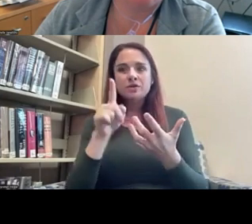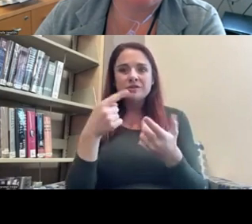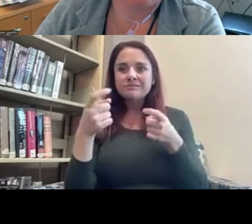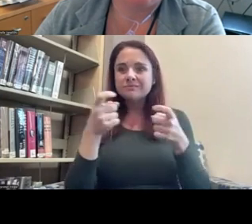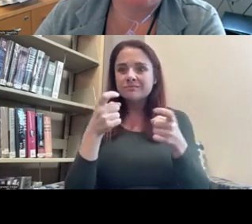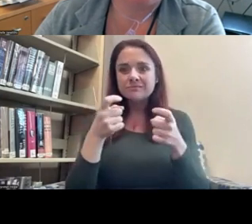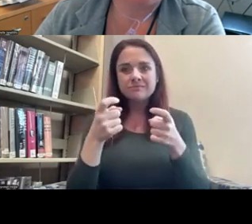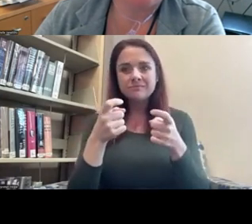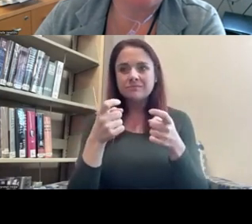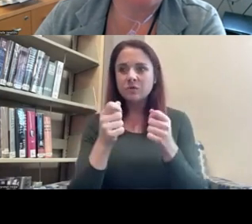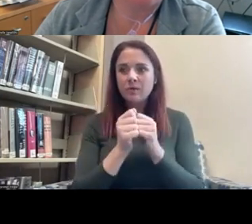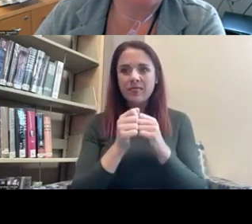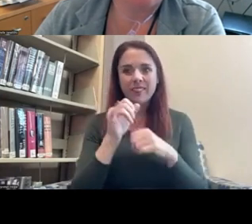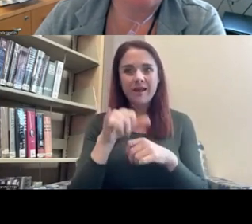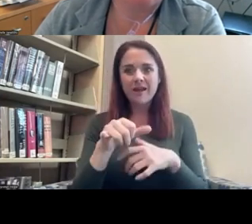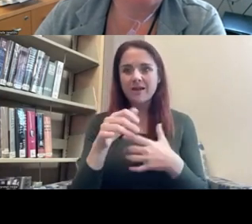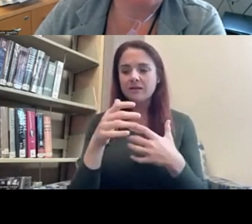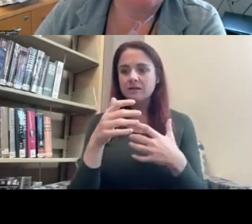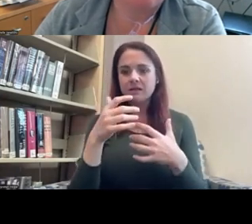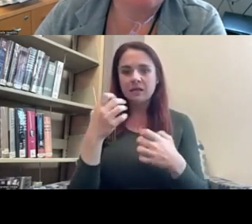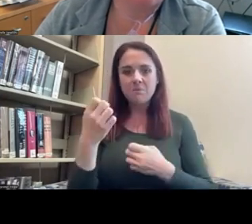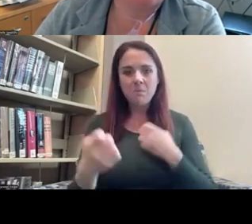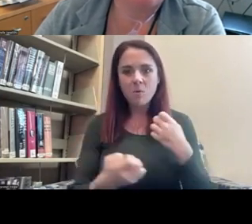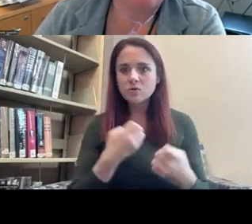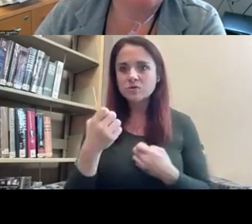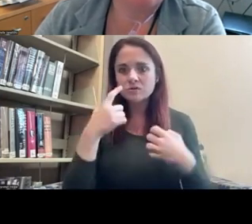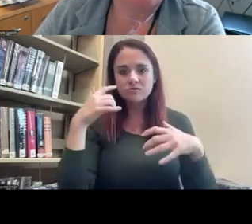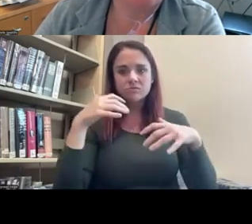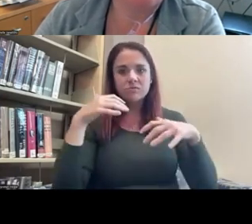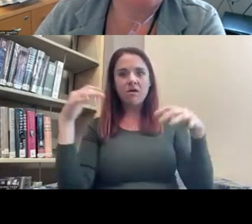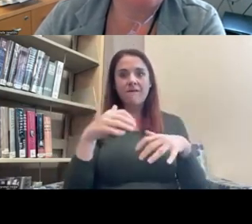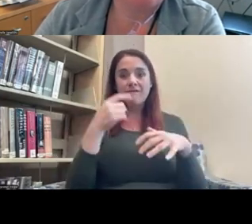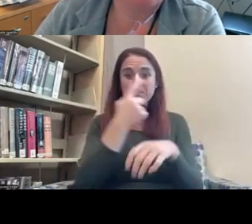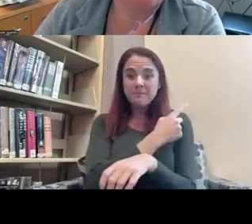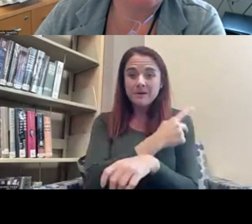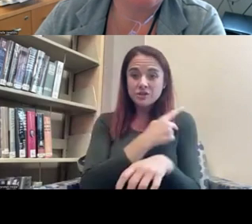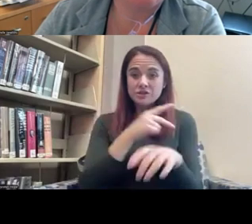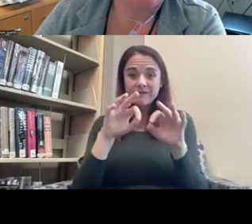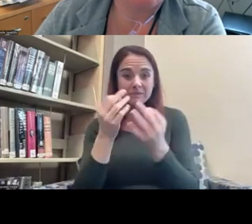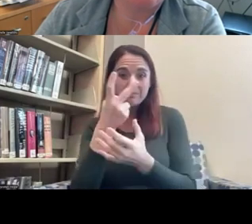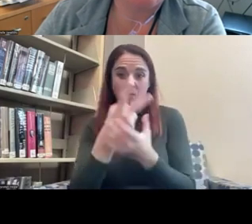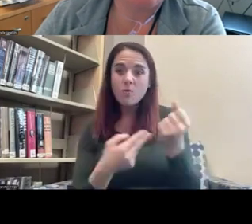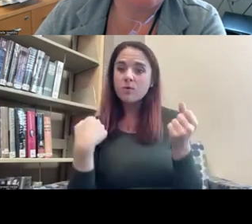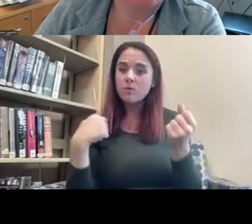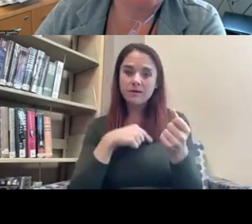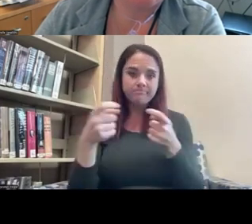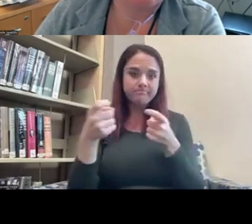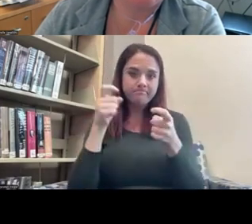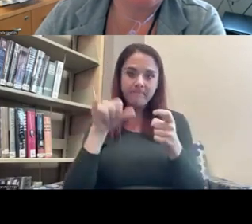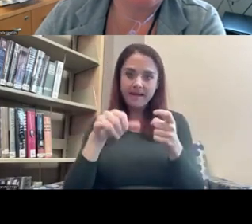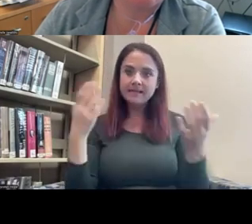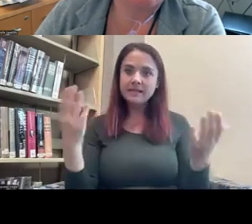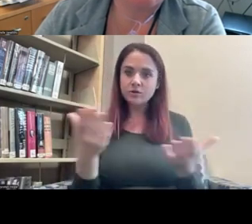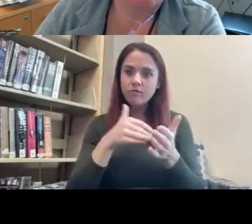jolt to the system, both for patients and their family members, is something that we do here.